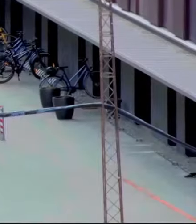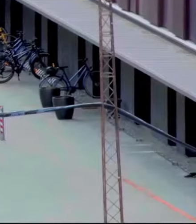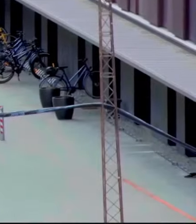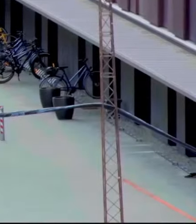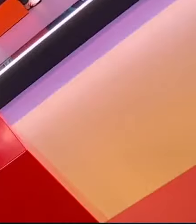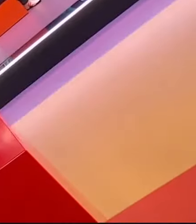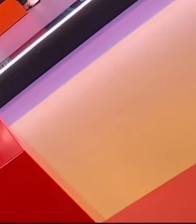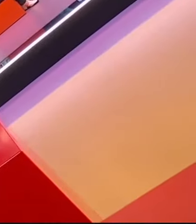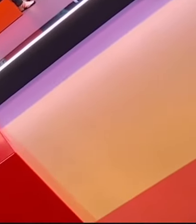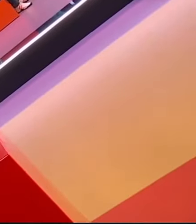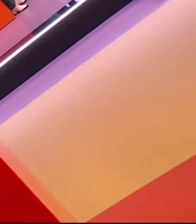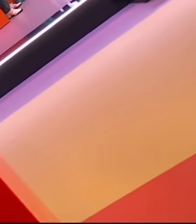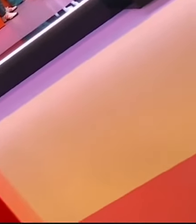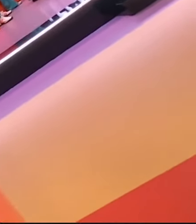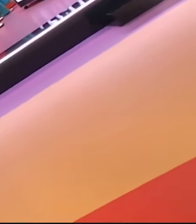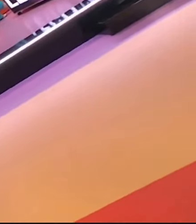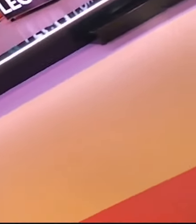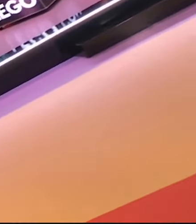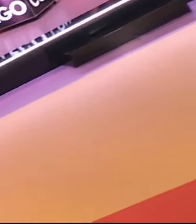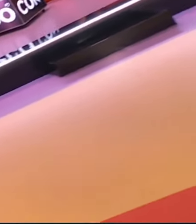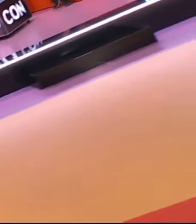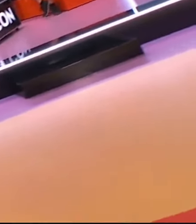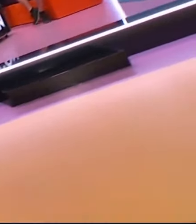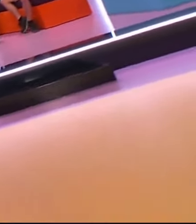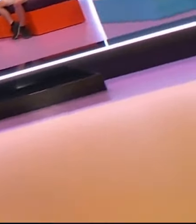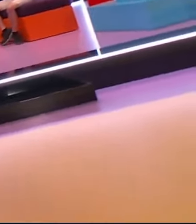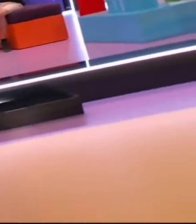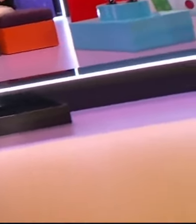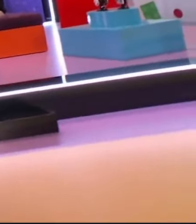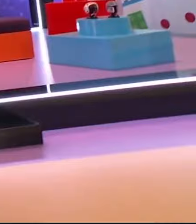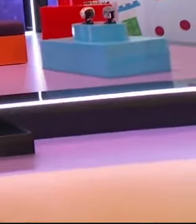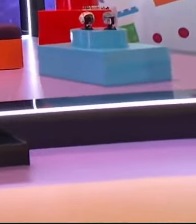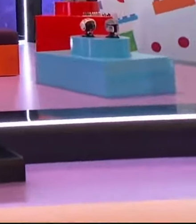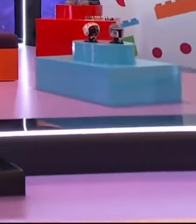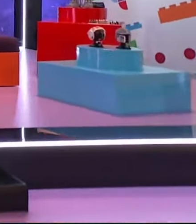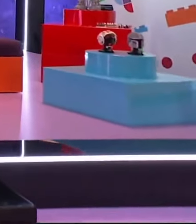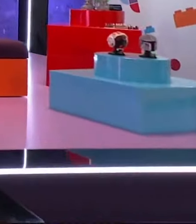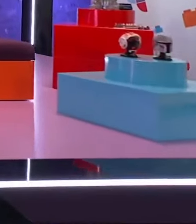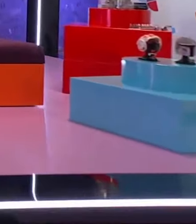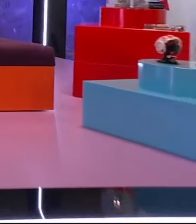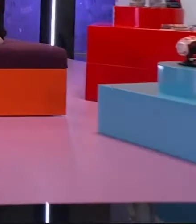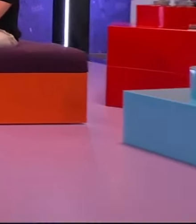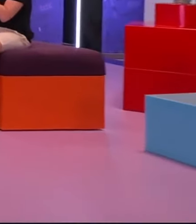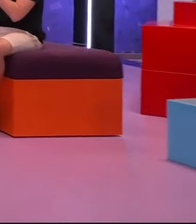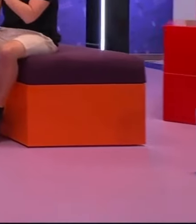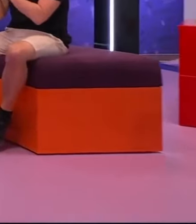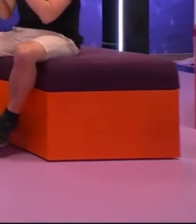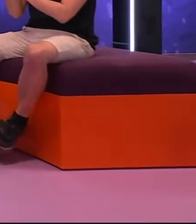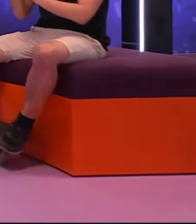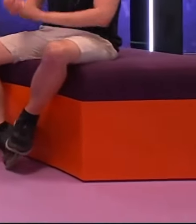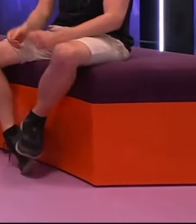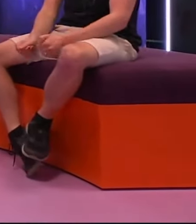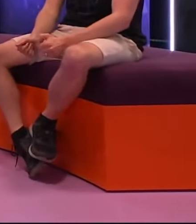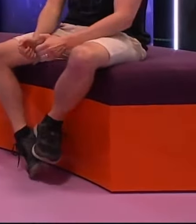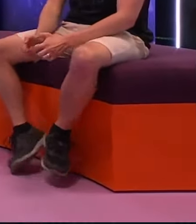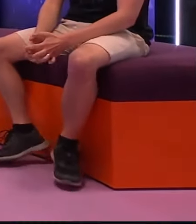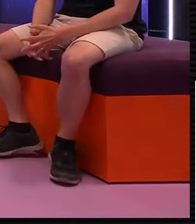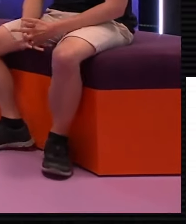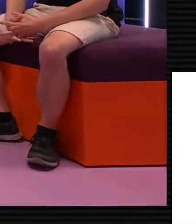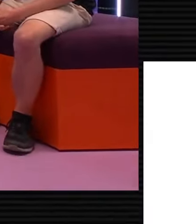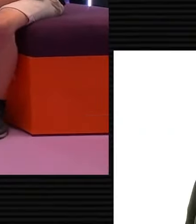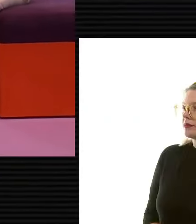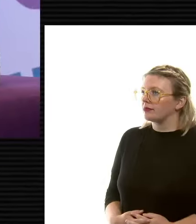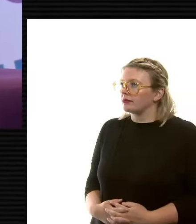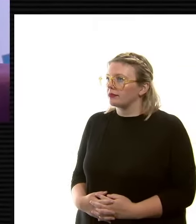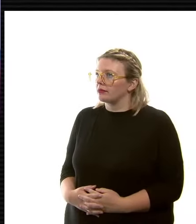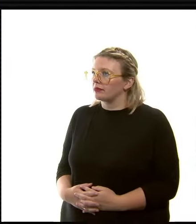Wow, that's amazing. So many So many spoilers. My life is complete. I've seen